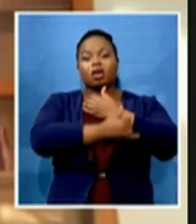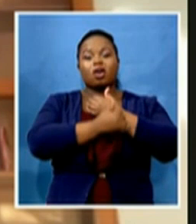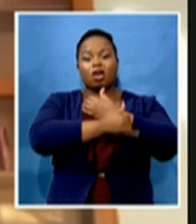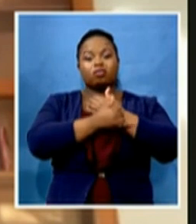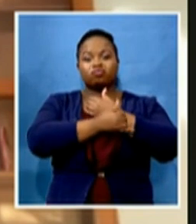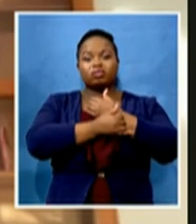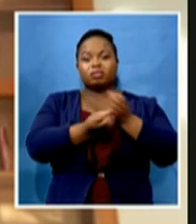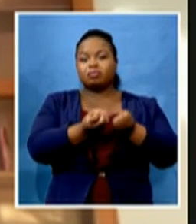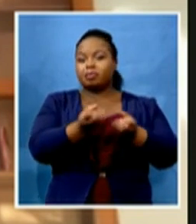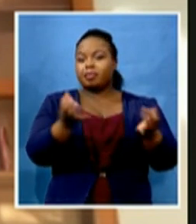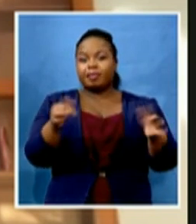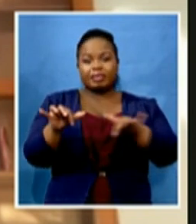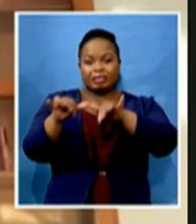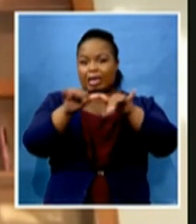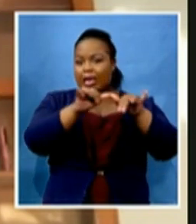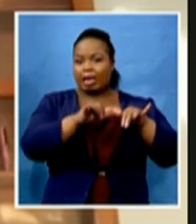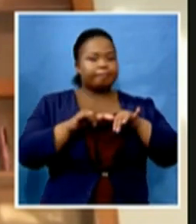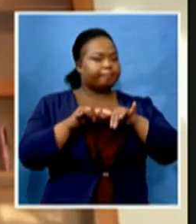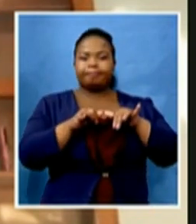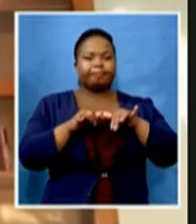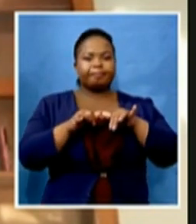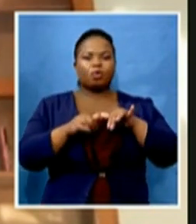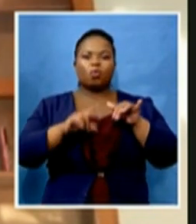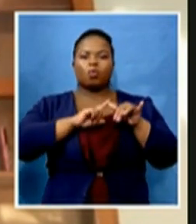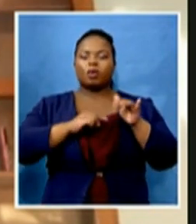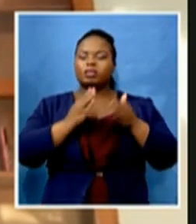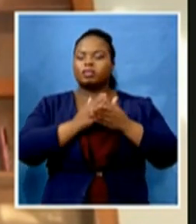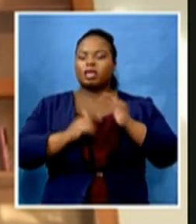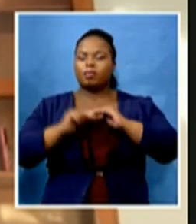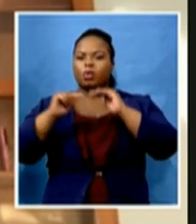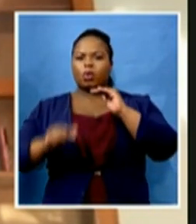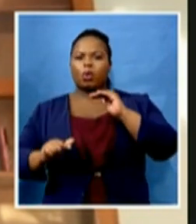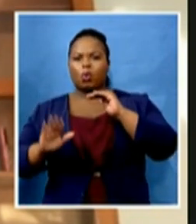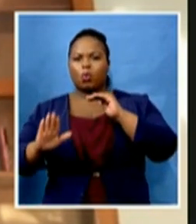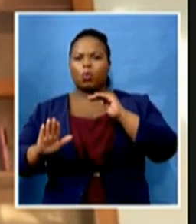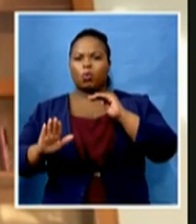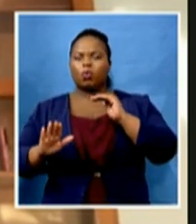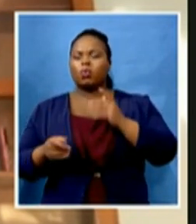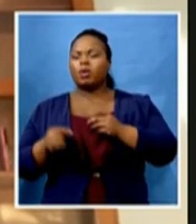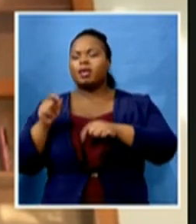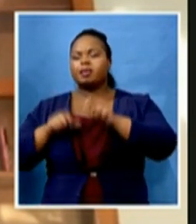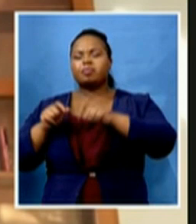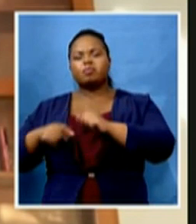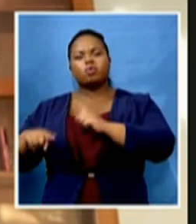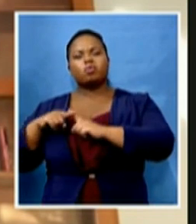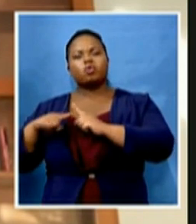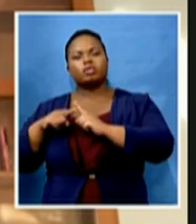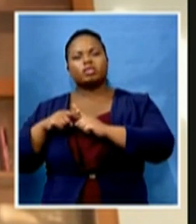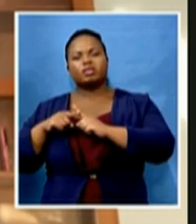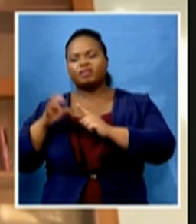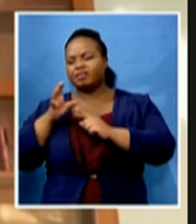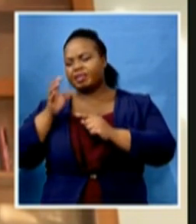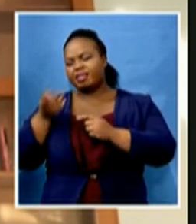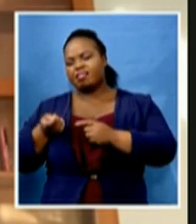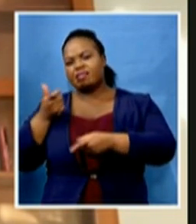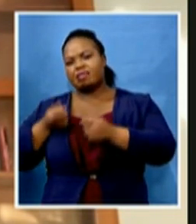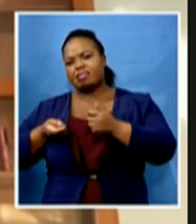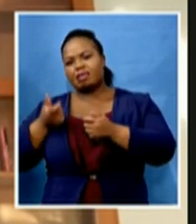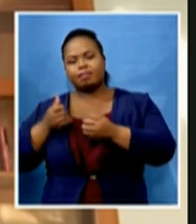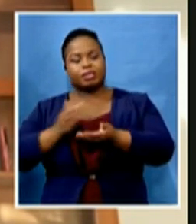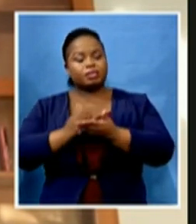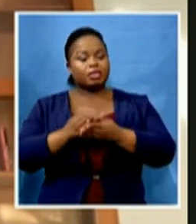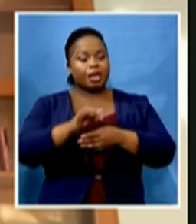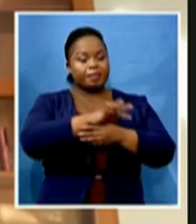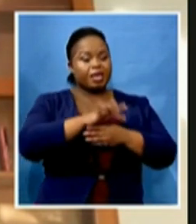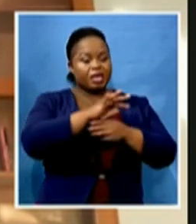low, case positivity rate. There are others which have got very high positivity rate. What drives the two, what makes